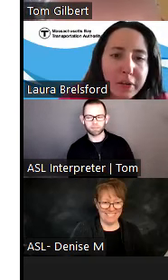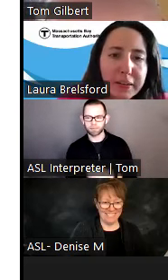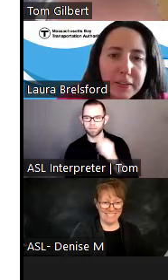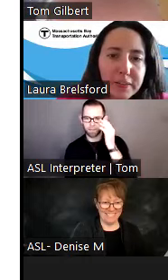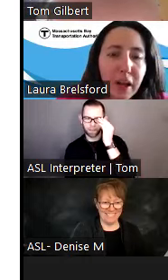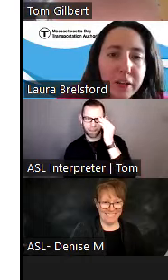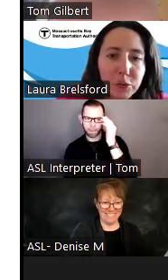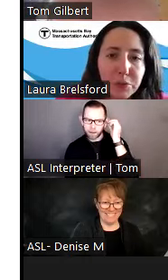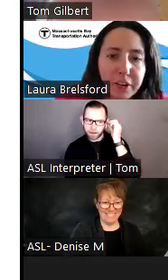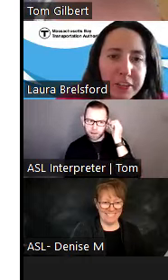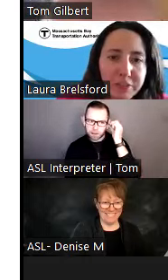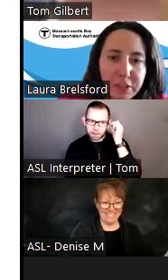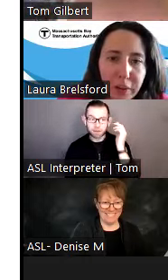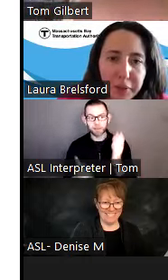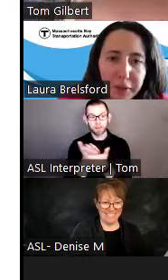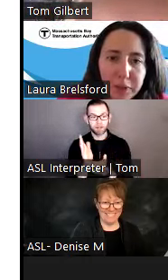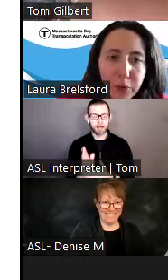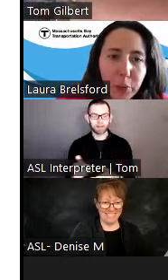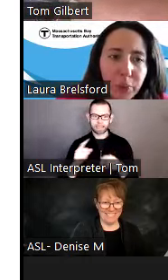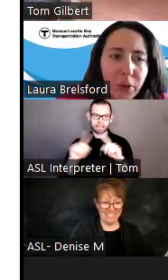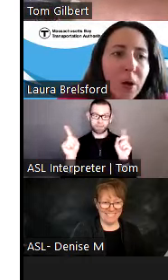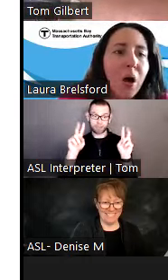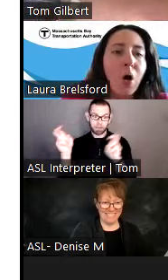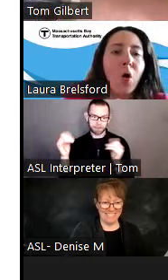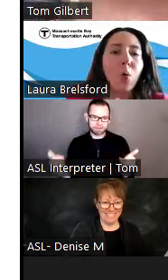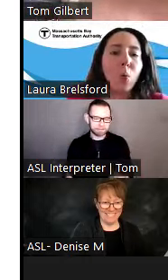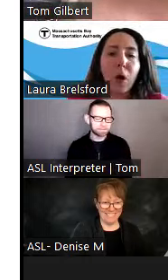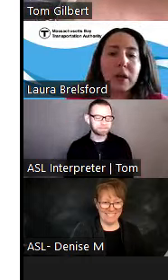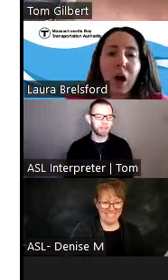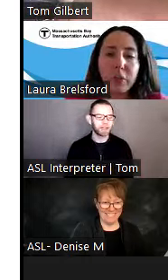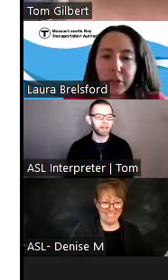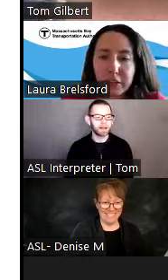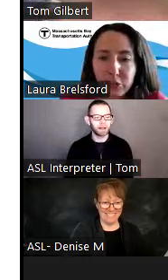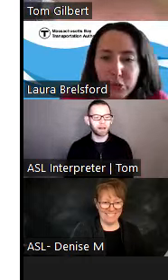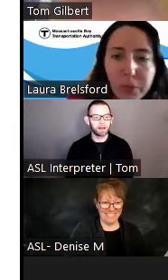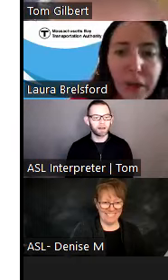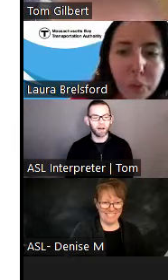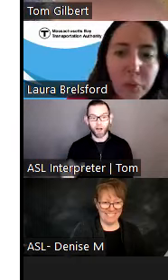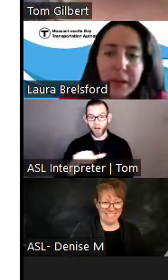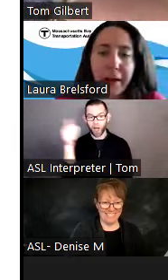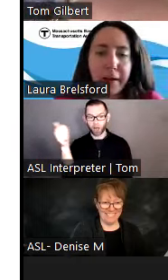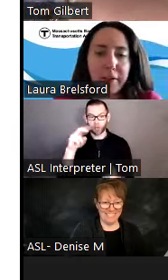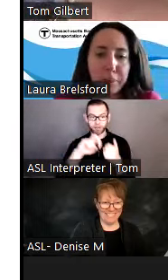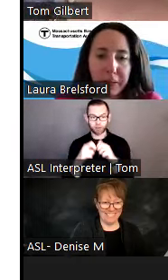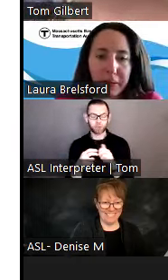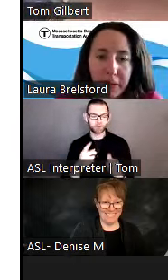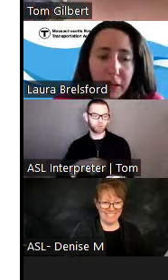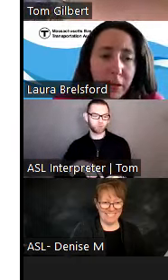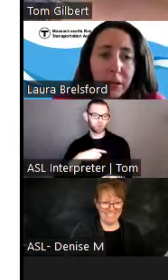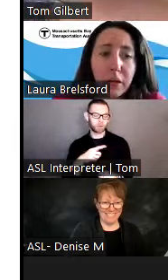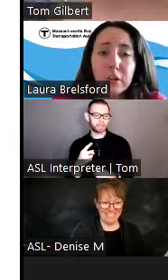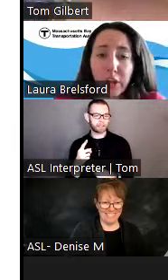All right, on to a very different topic. So one other issue that we have